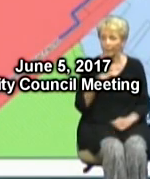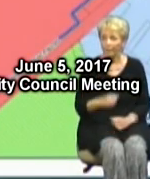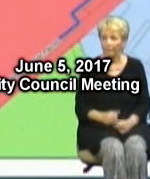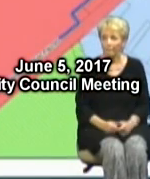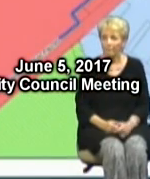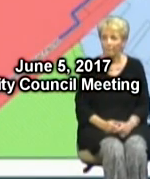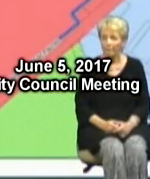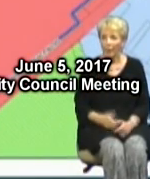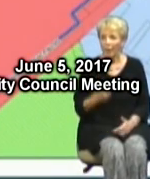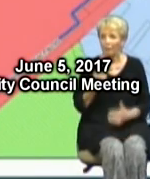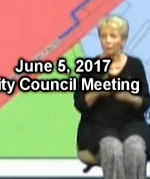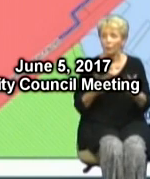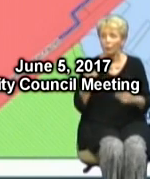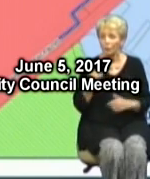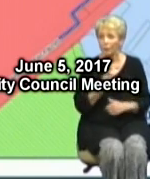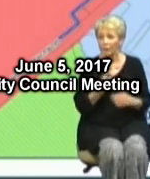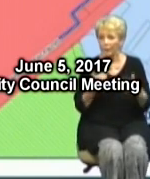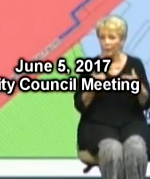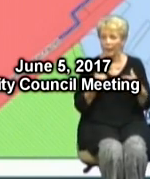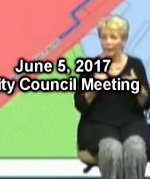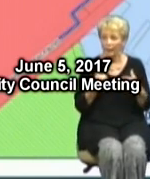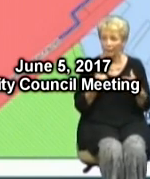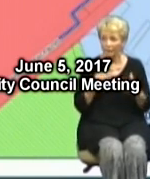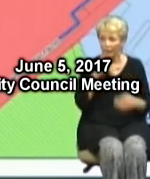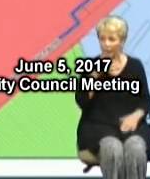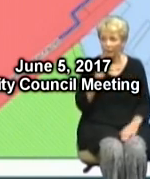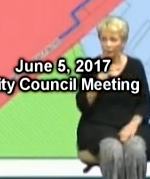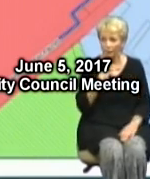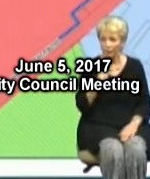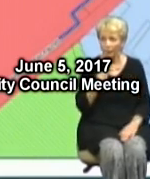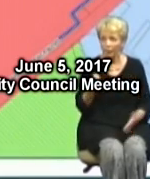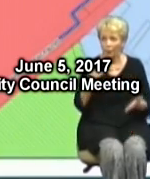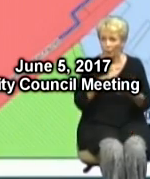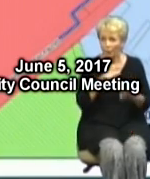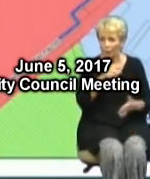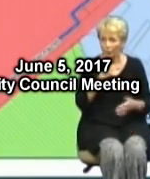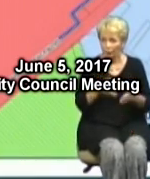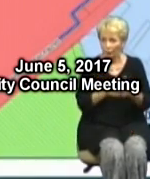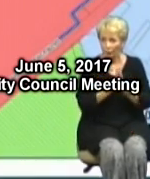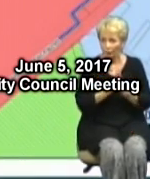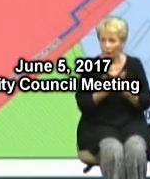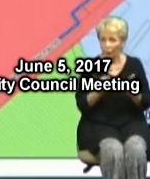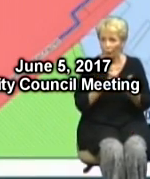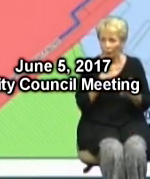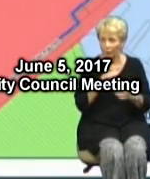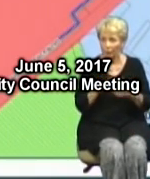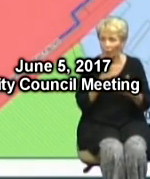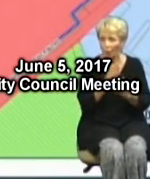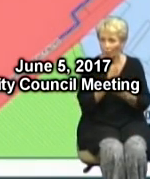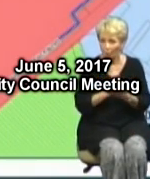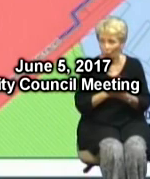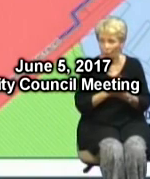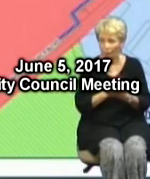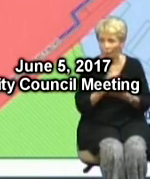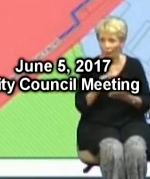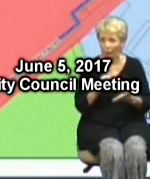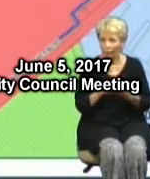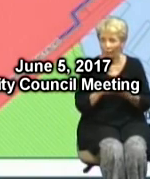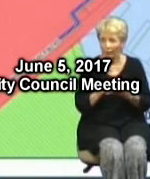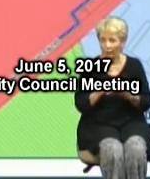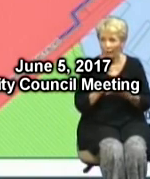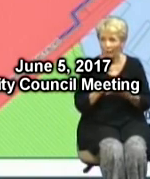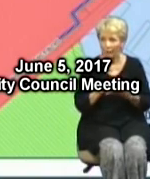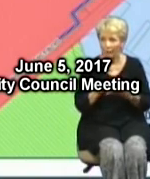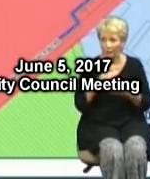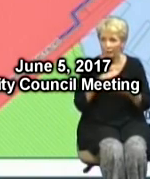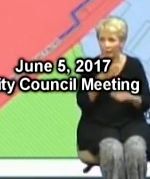There we go. Okay, so what we have is a rezoning request to rezone a portion of this tract that's